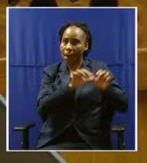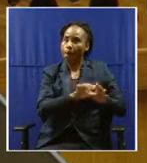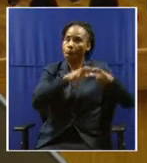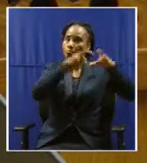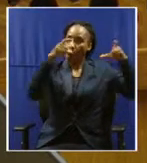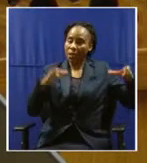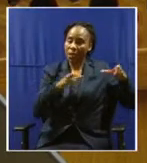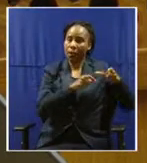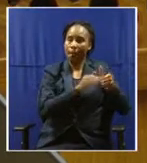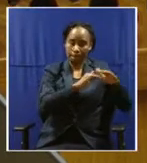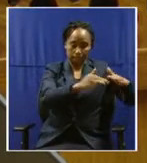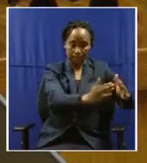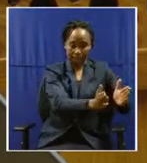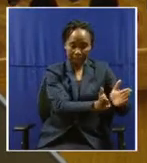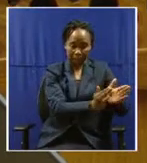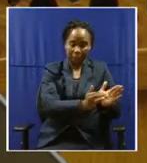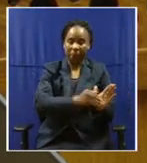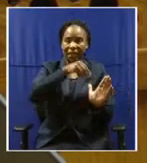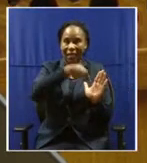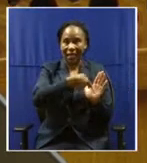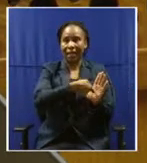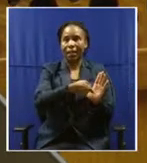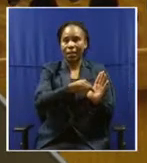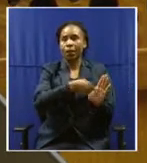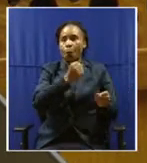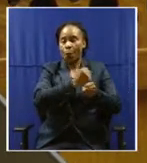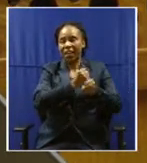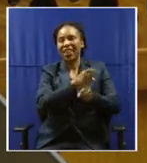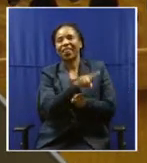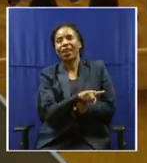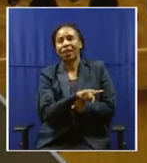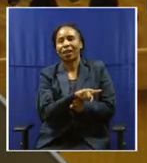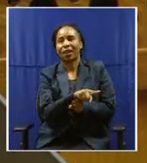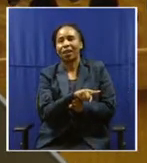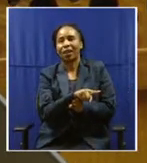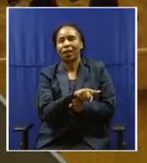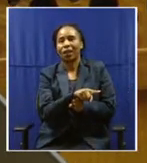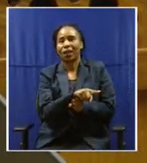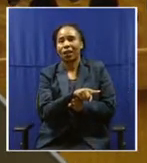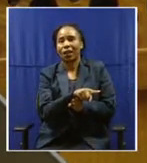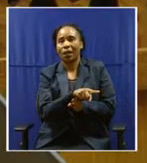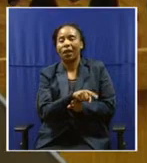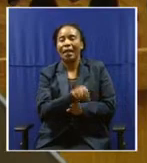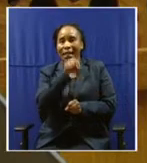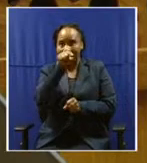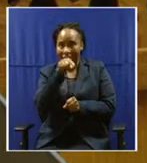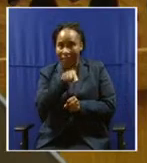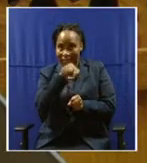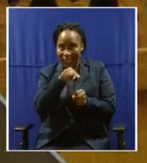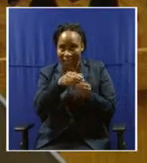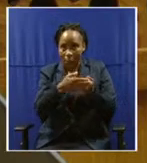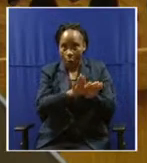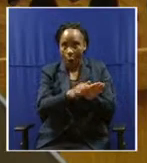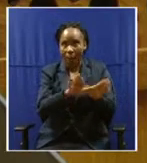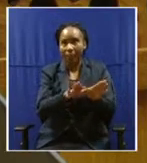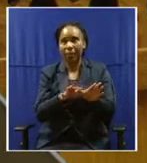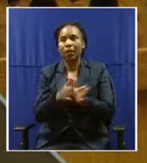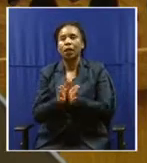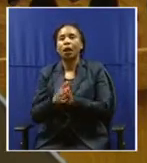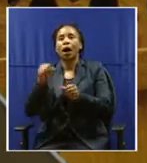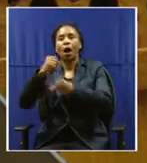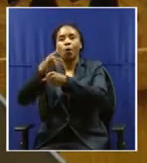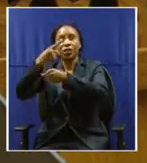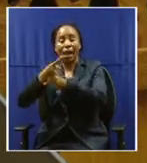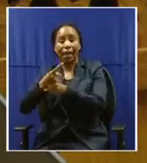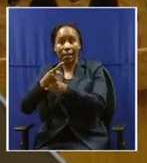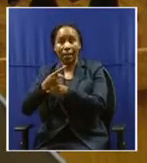developing Mocha as the container terminal of choice. The rail corridor from Gauteng is being